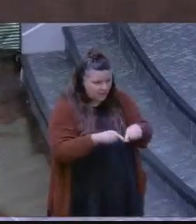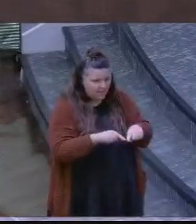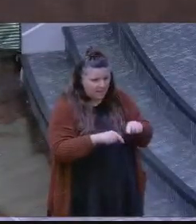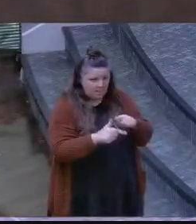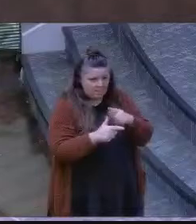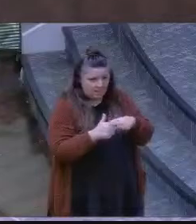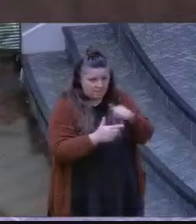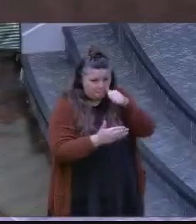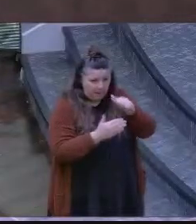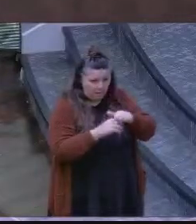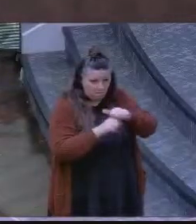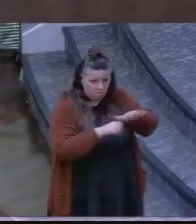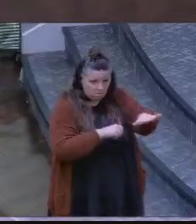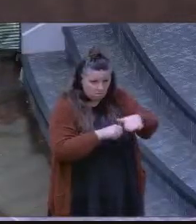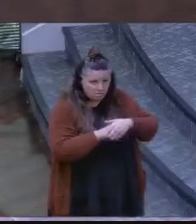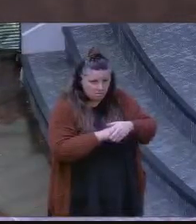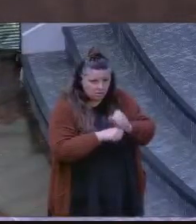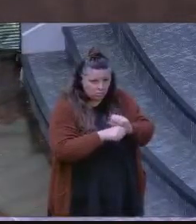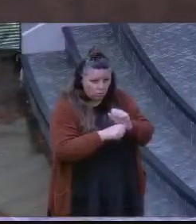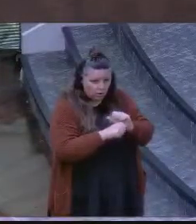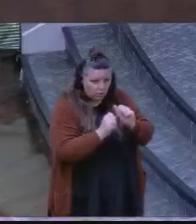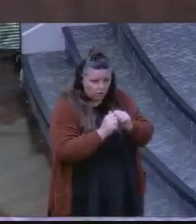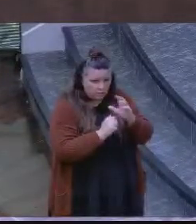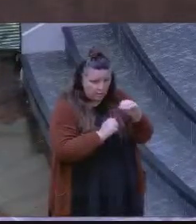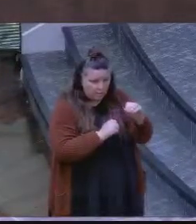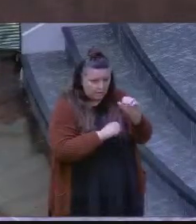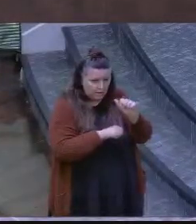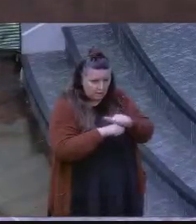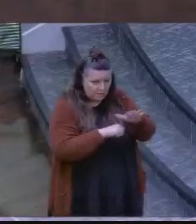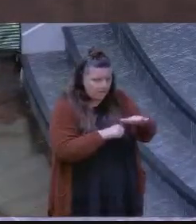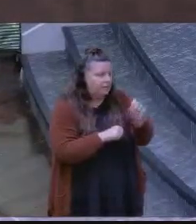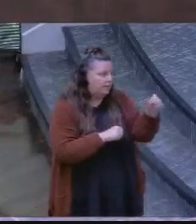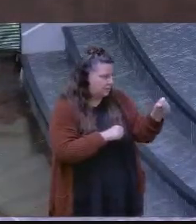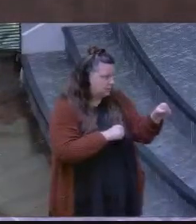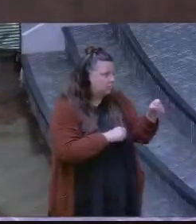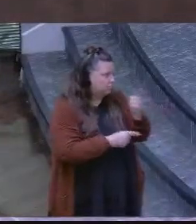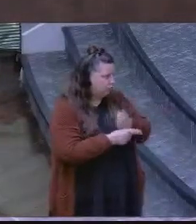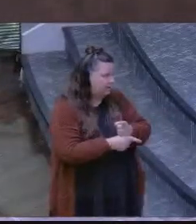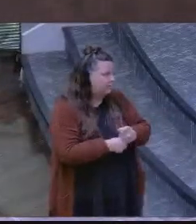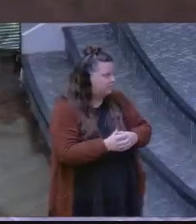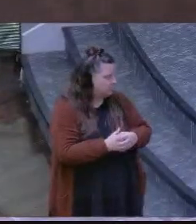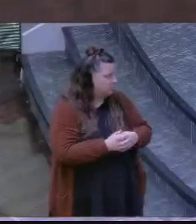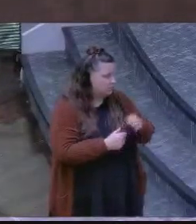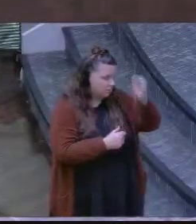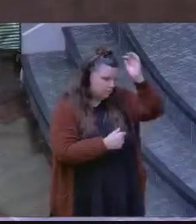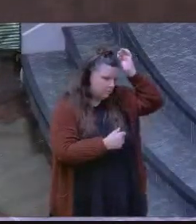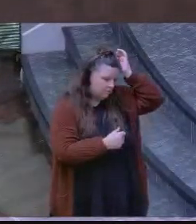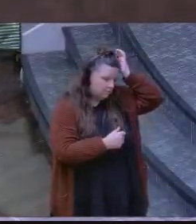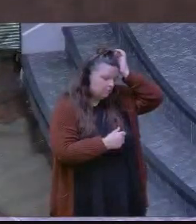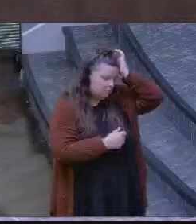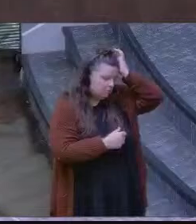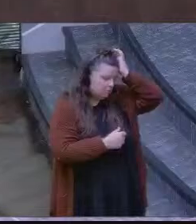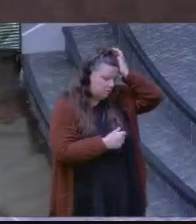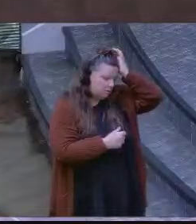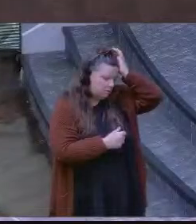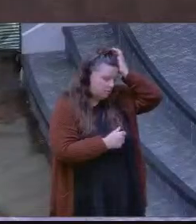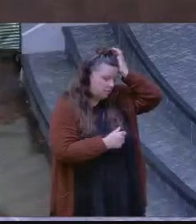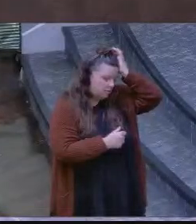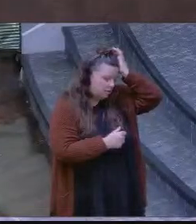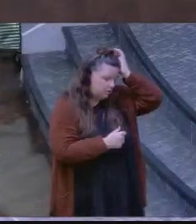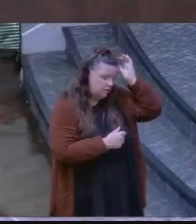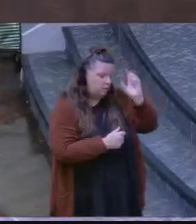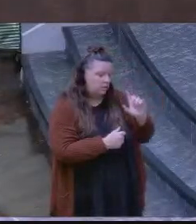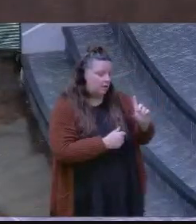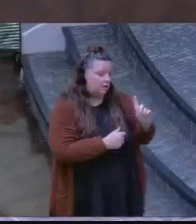we are working with a company that's mailing the citation to them? Yeah. Okay. And Ms.